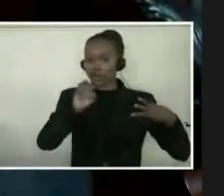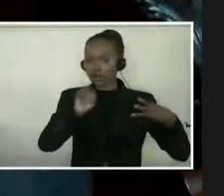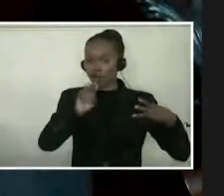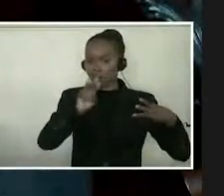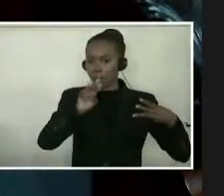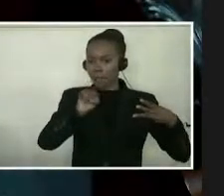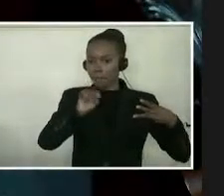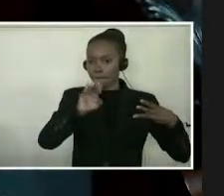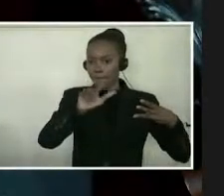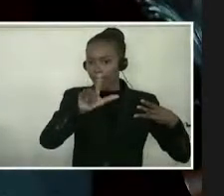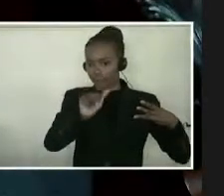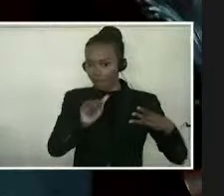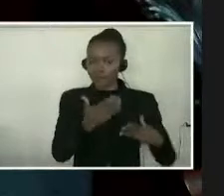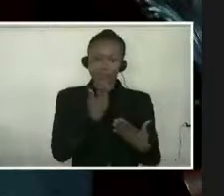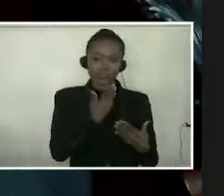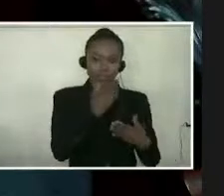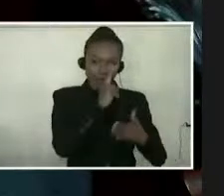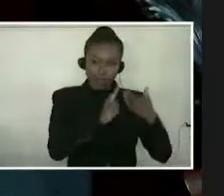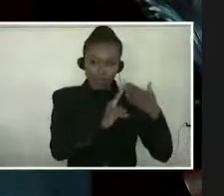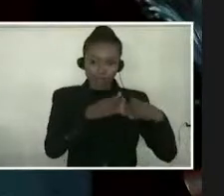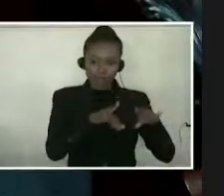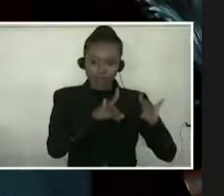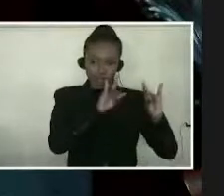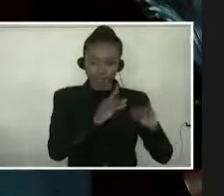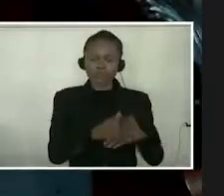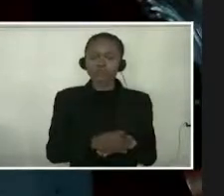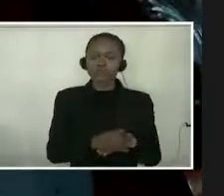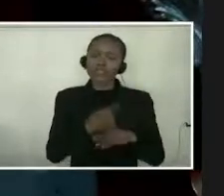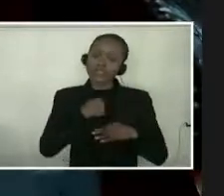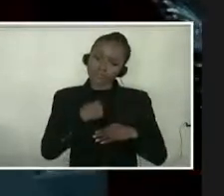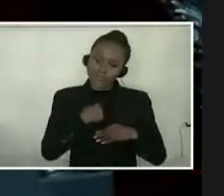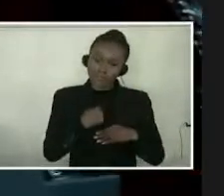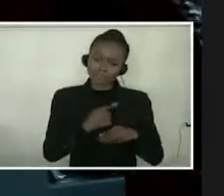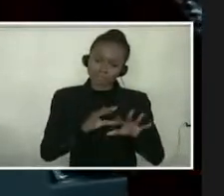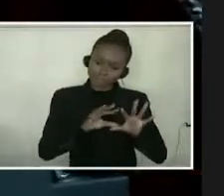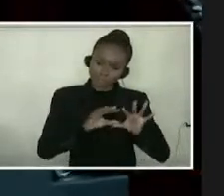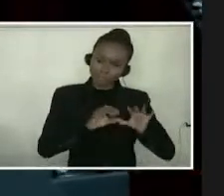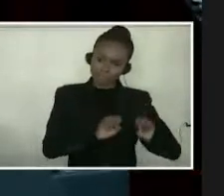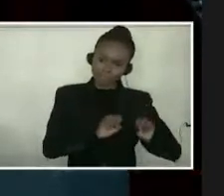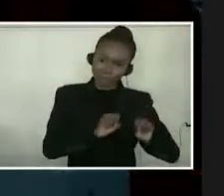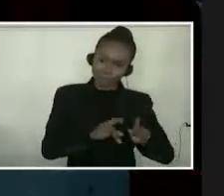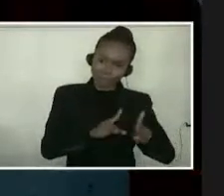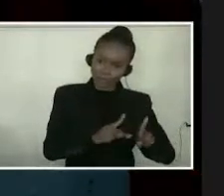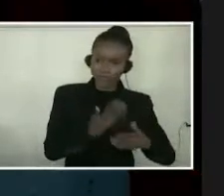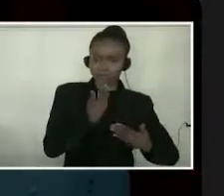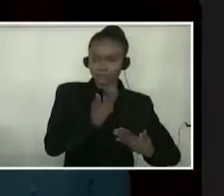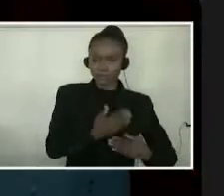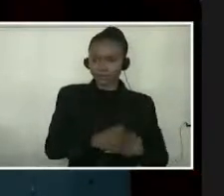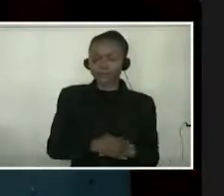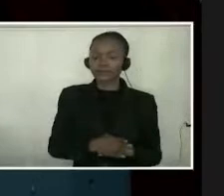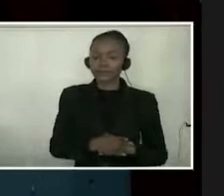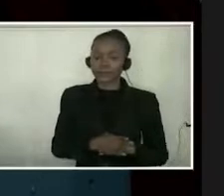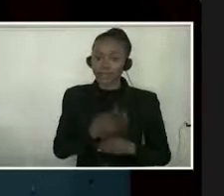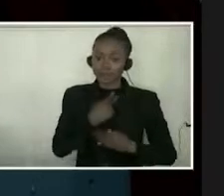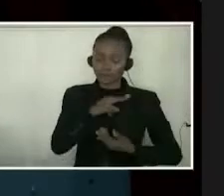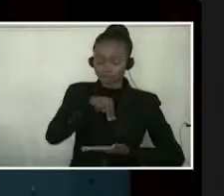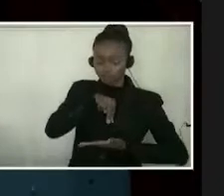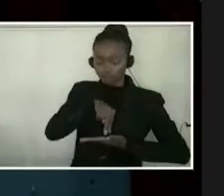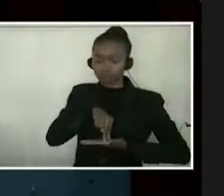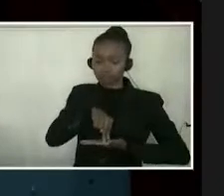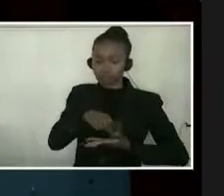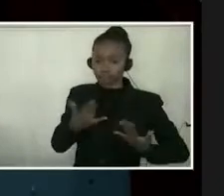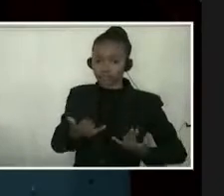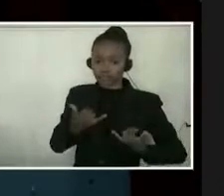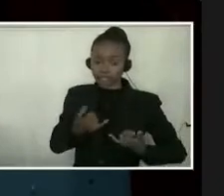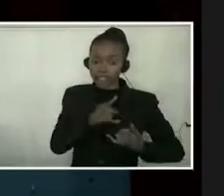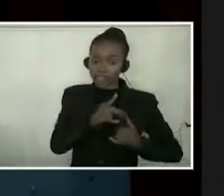thank you honorable chairperson jefferson i want to take this opportunity as i stand today on behalf of the african national